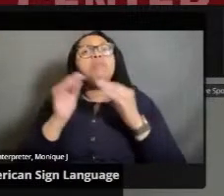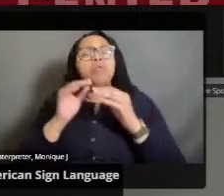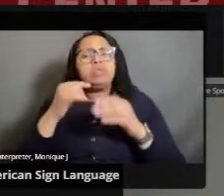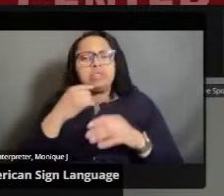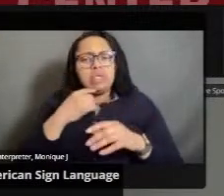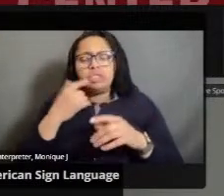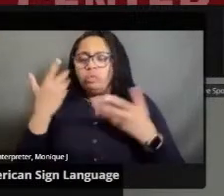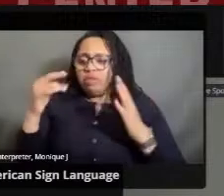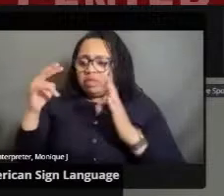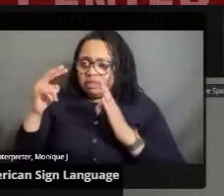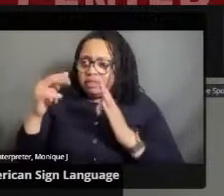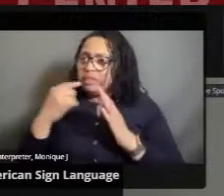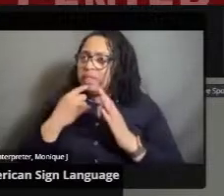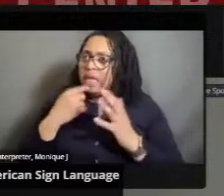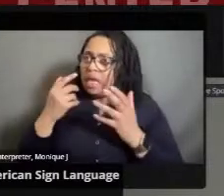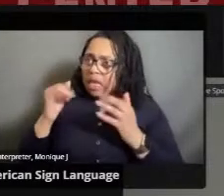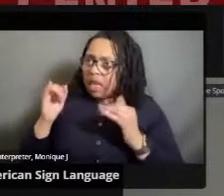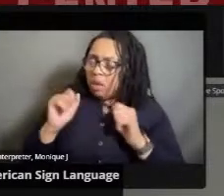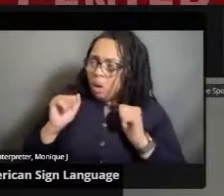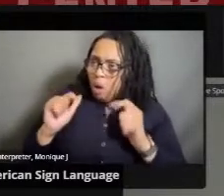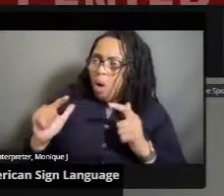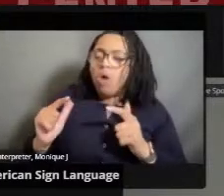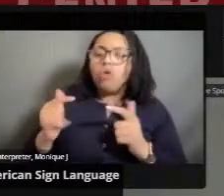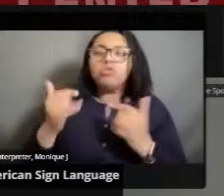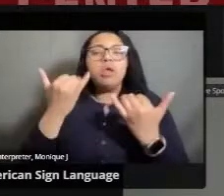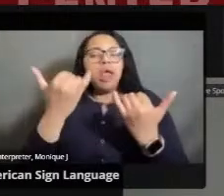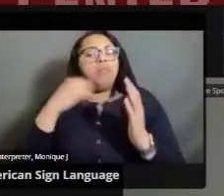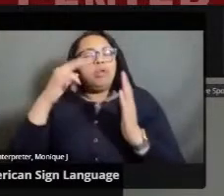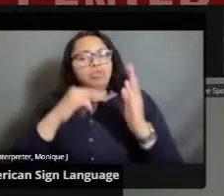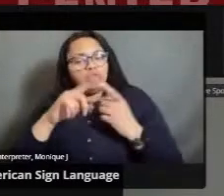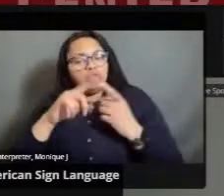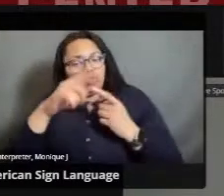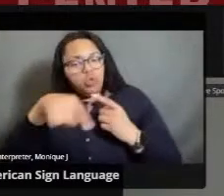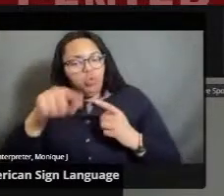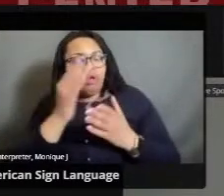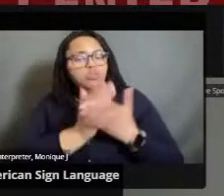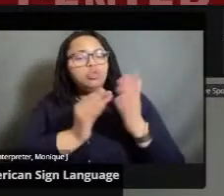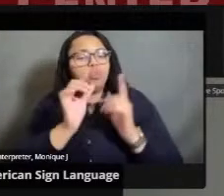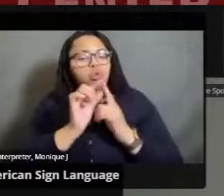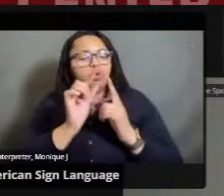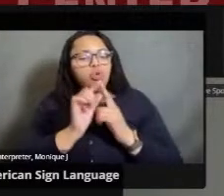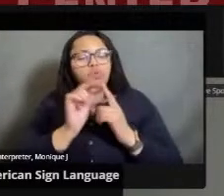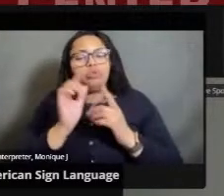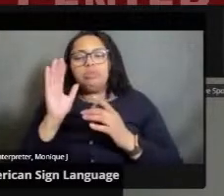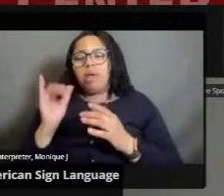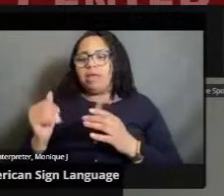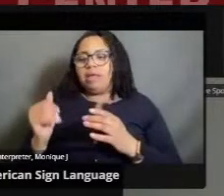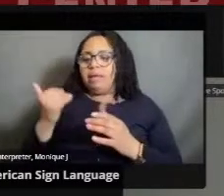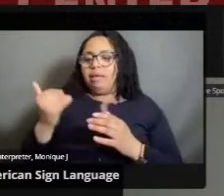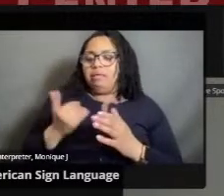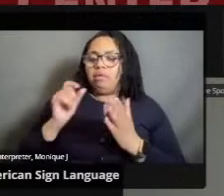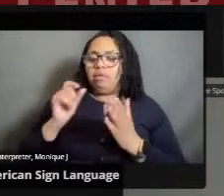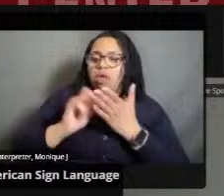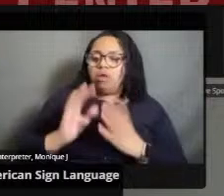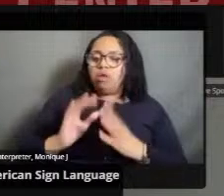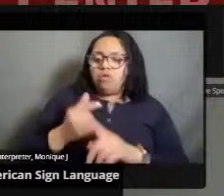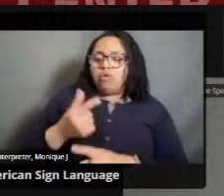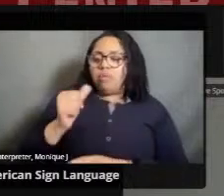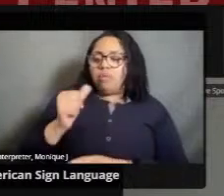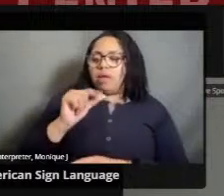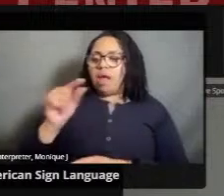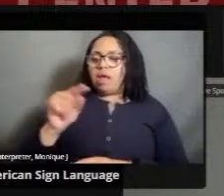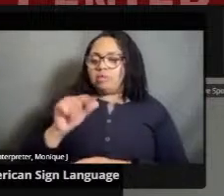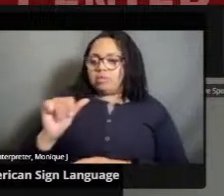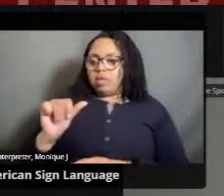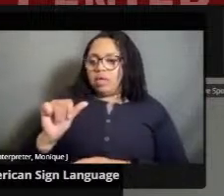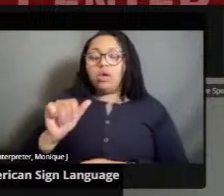going to read to you some words by a young writer from Gaza.